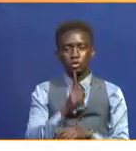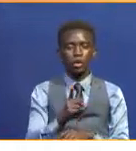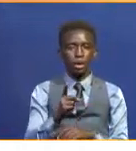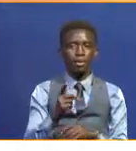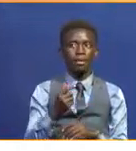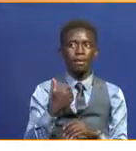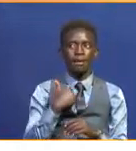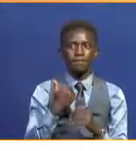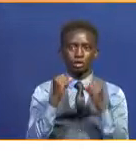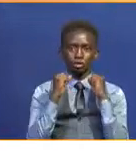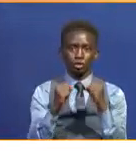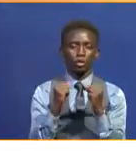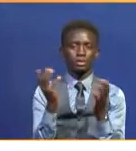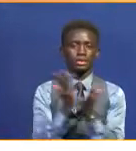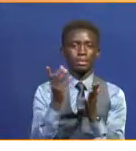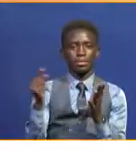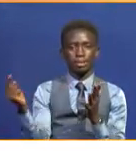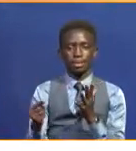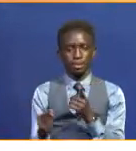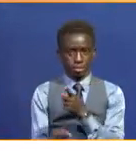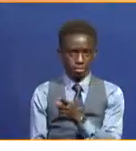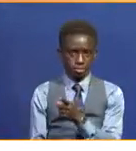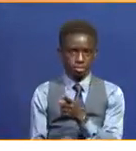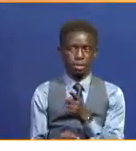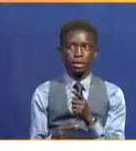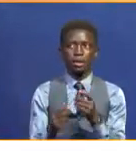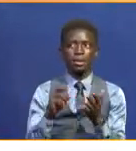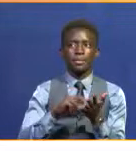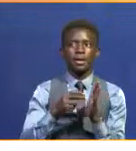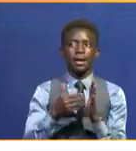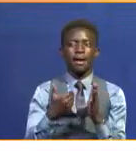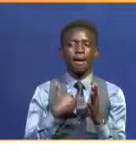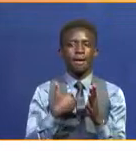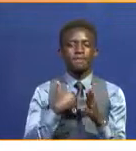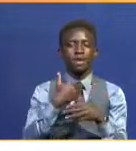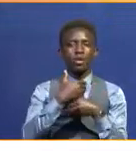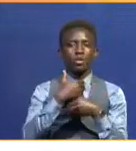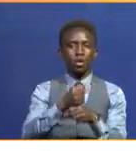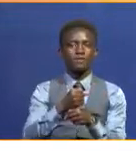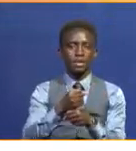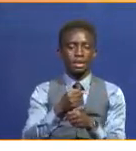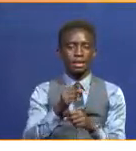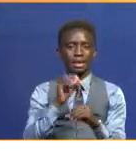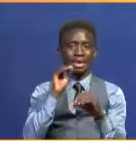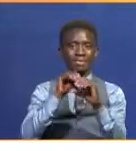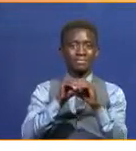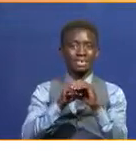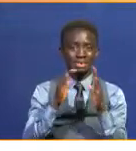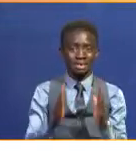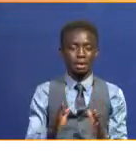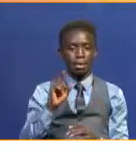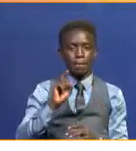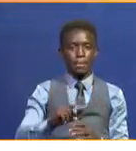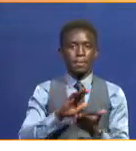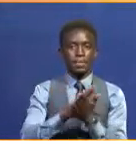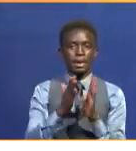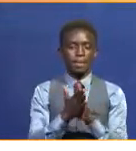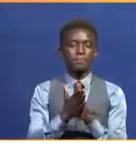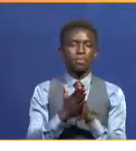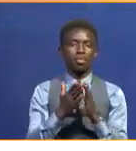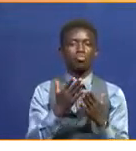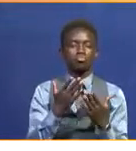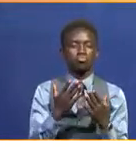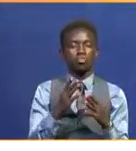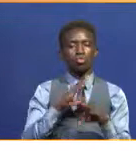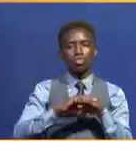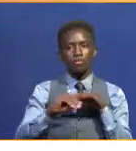there's a bit of solidity in that, and there's a bit of confidence that, you know, investors should be comfortable coming in, knowing that a